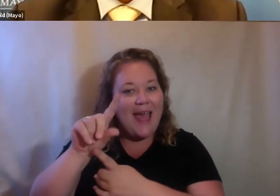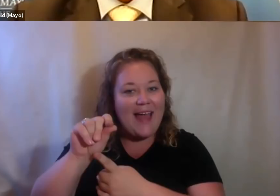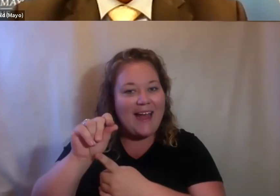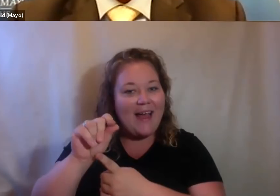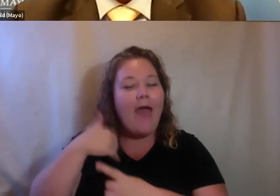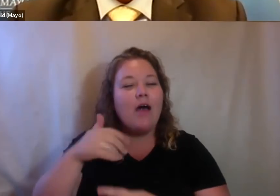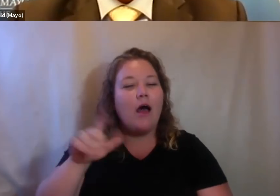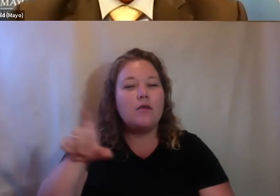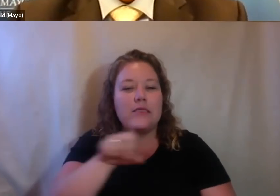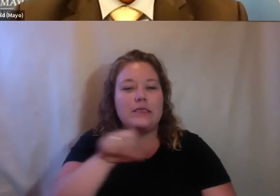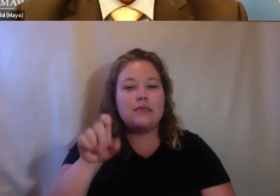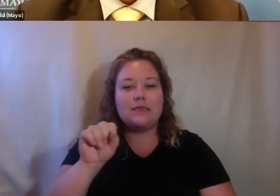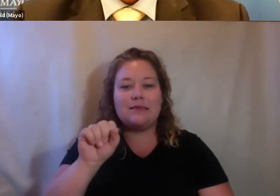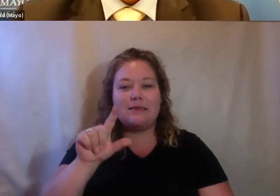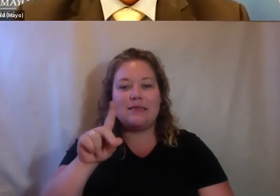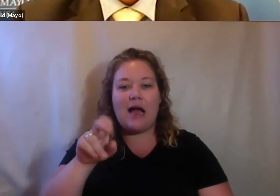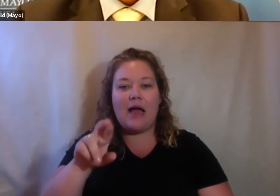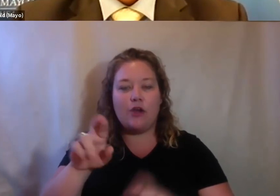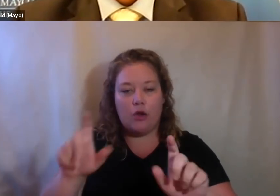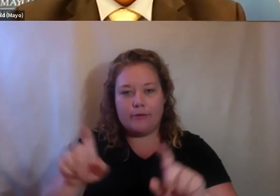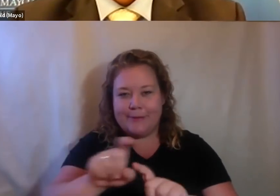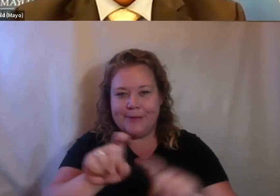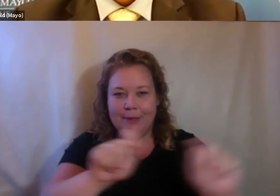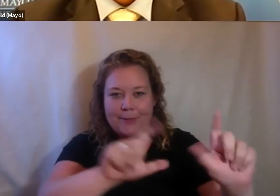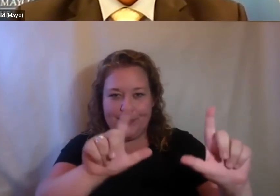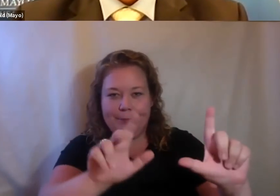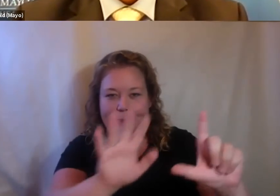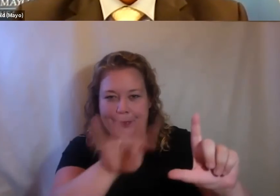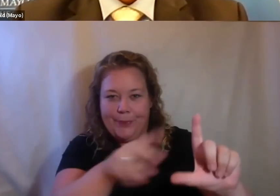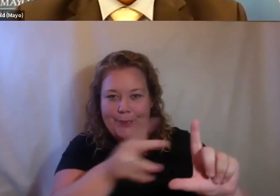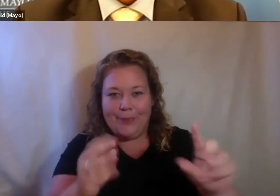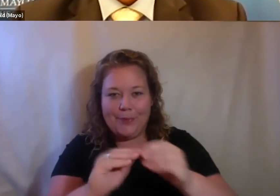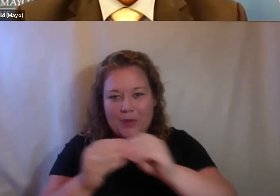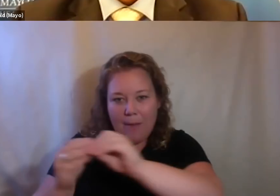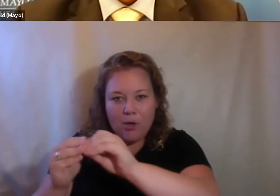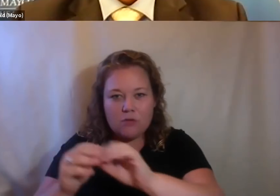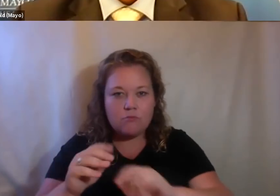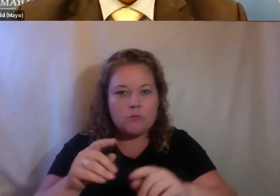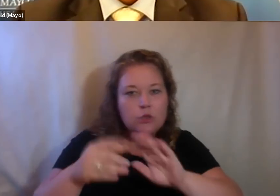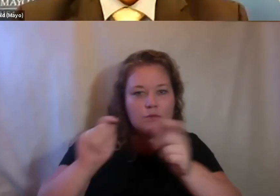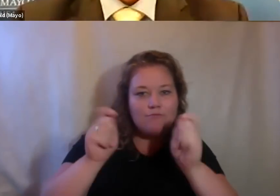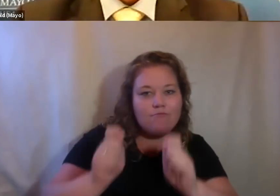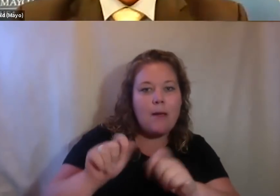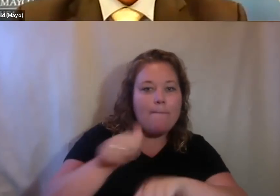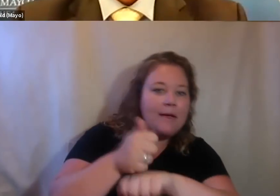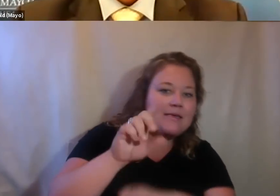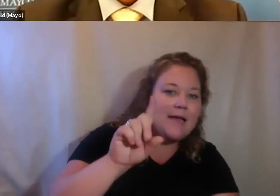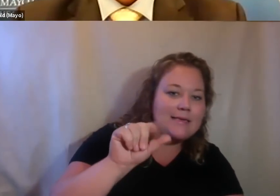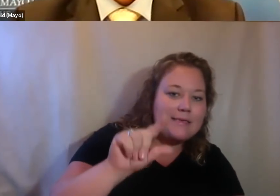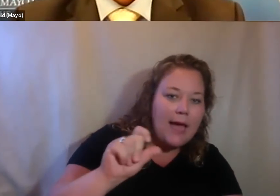slider tool, and we'll show you how that works when that is live. That can show you by date range, and it gives you demographics to